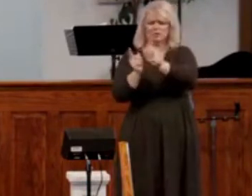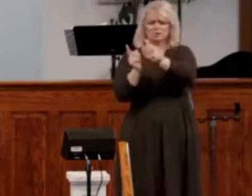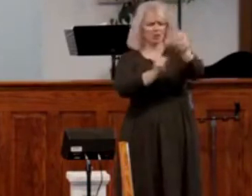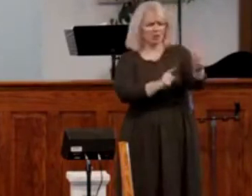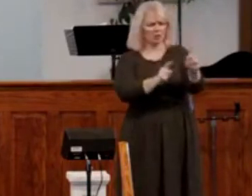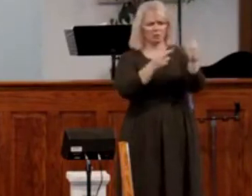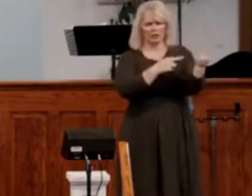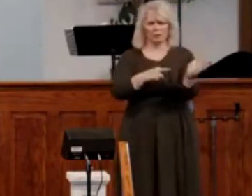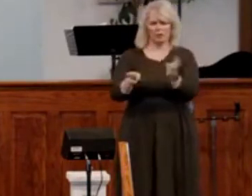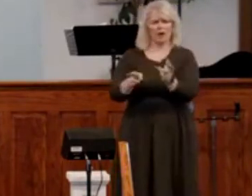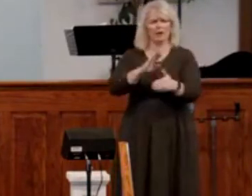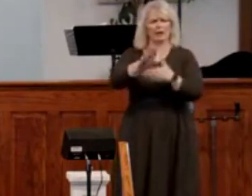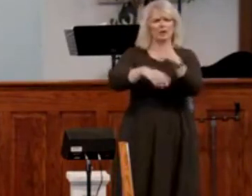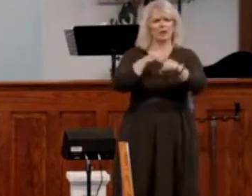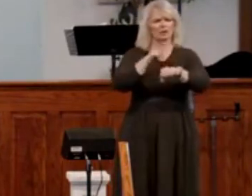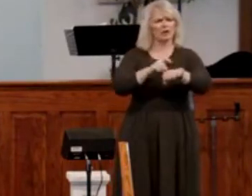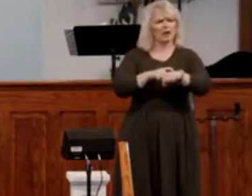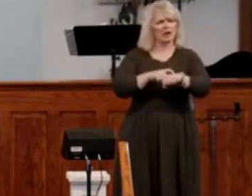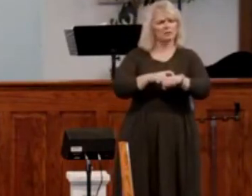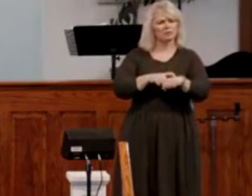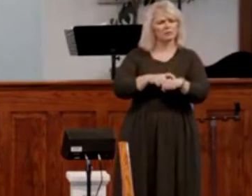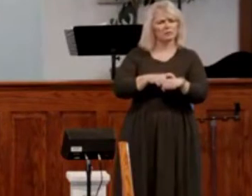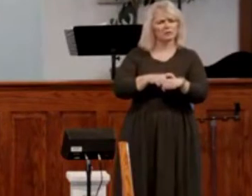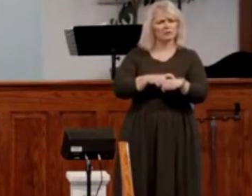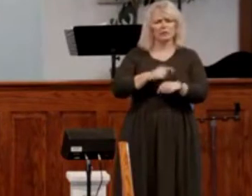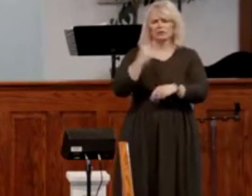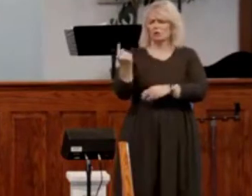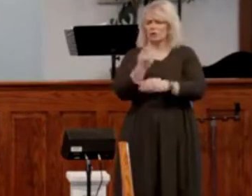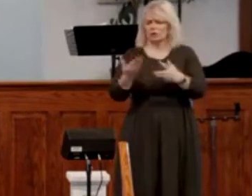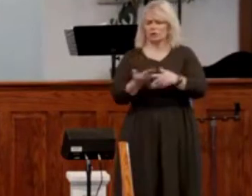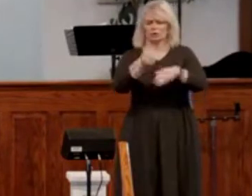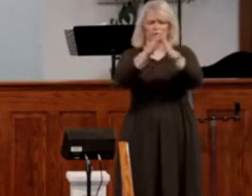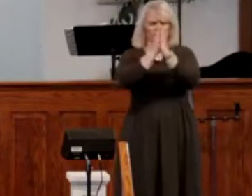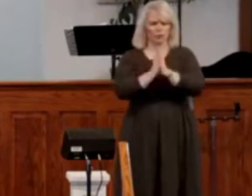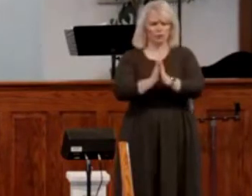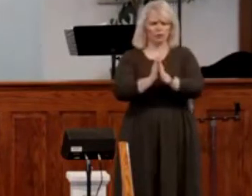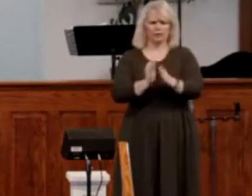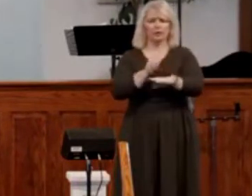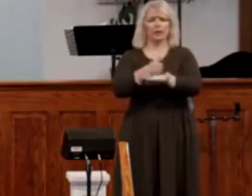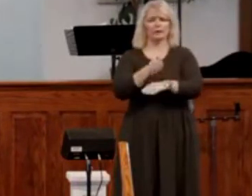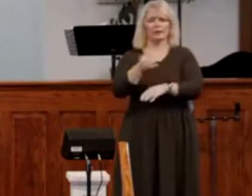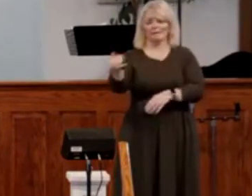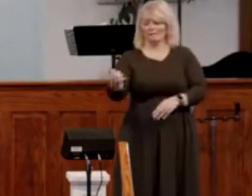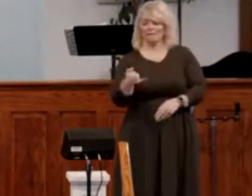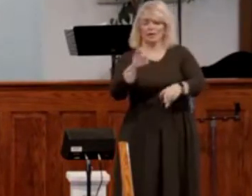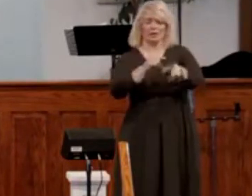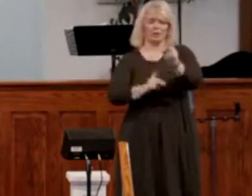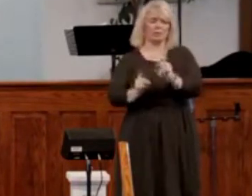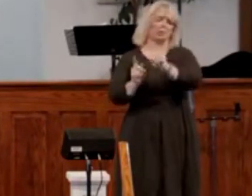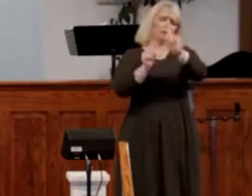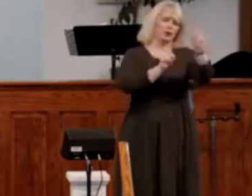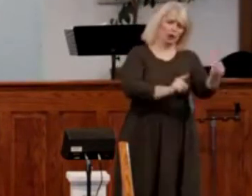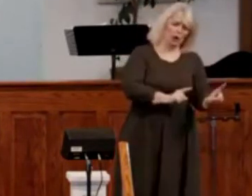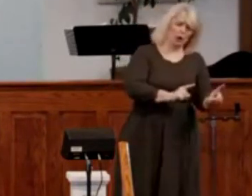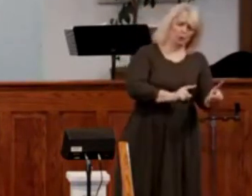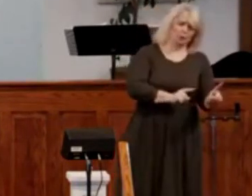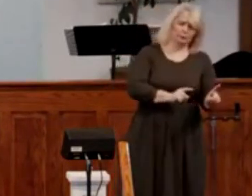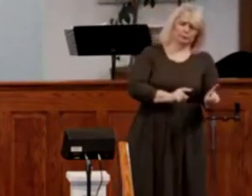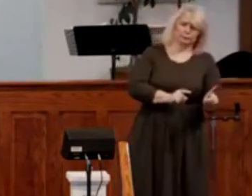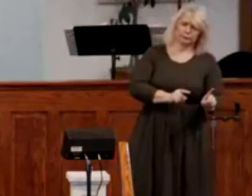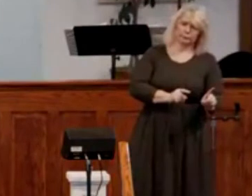need to be ready at all times, and that preparation only comes from prayer. Next, invite people to go with you. Invite people to go with